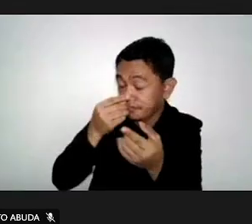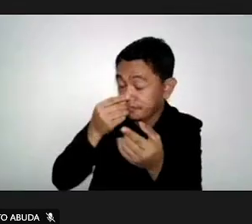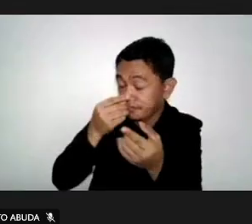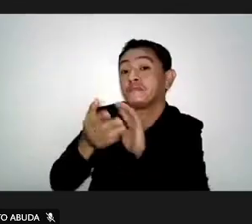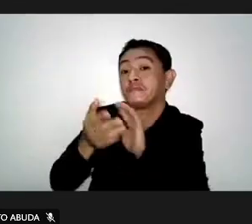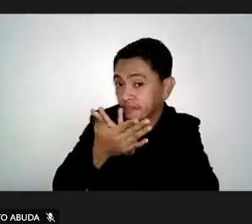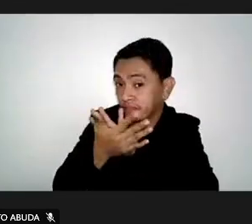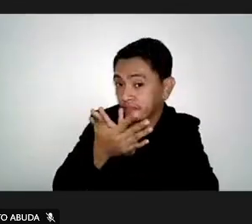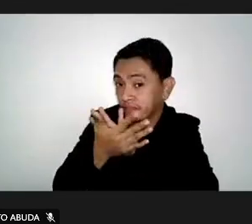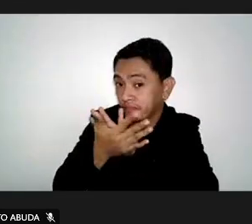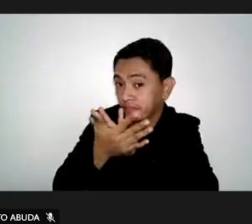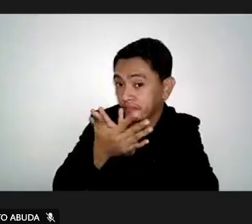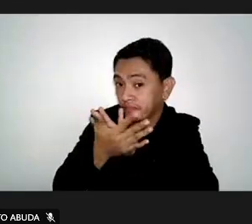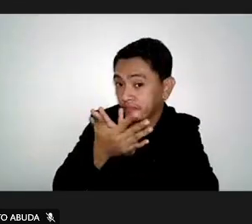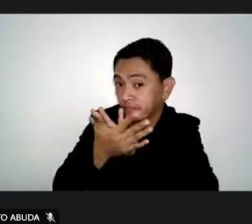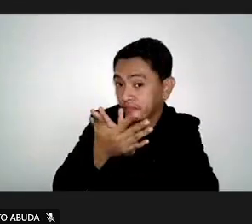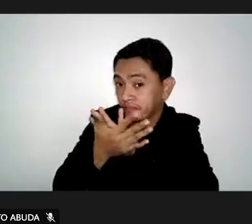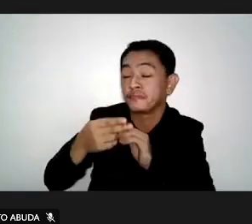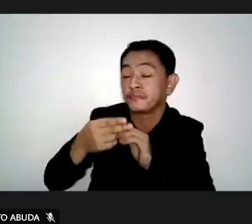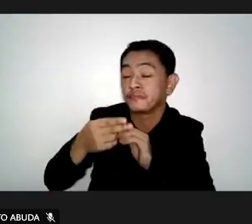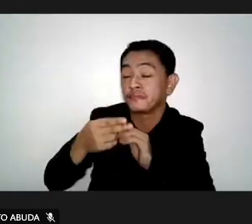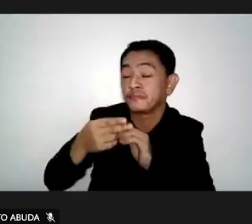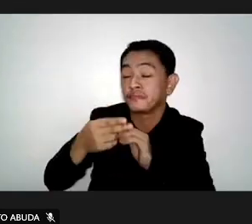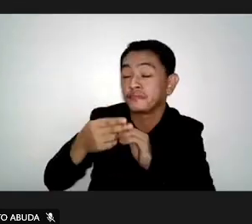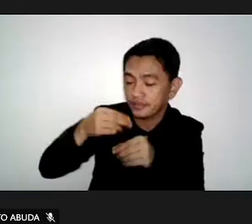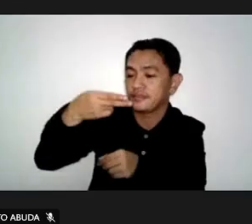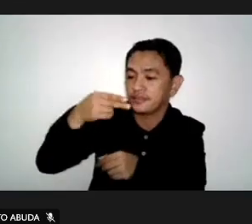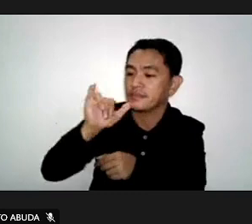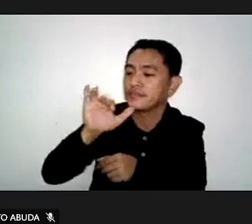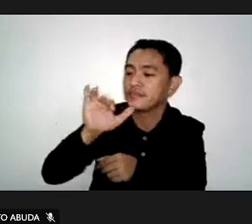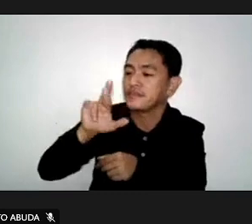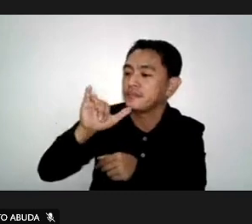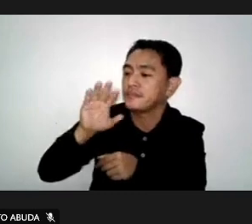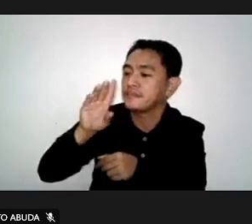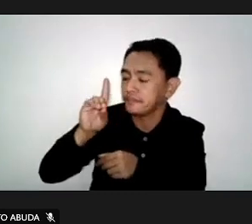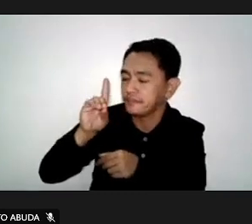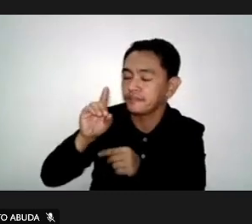can still progress their learning during the pandemic. So yun po.